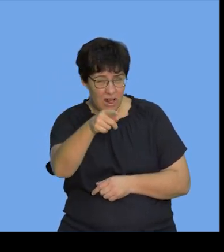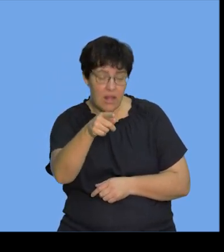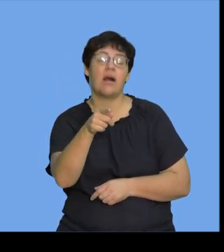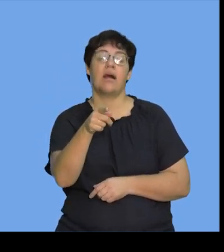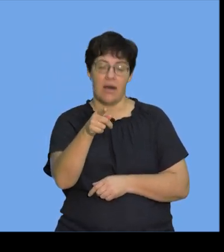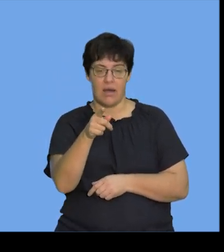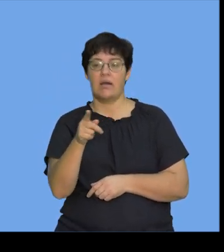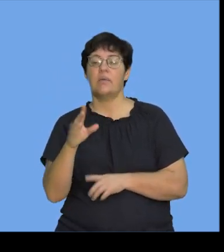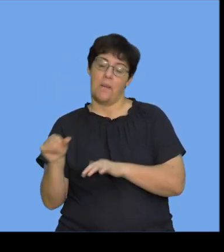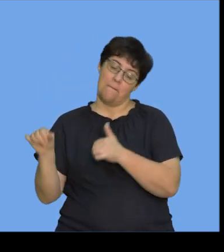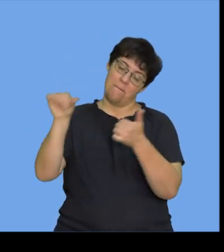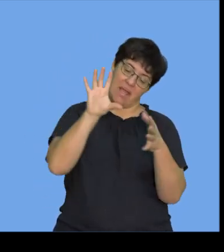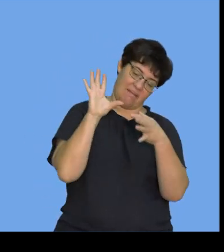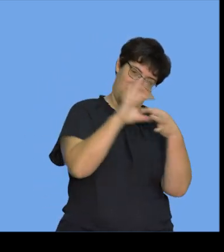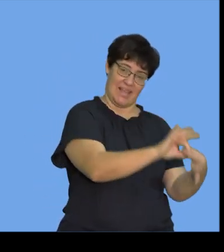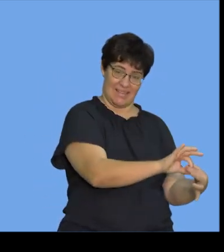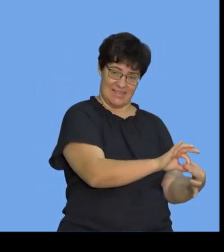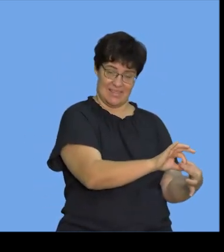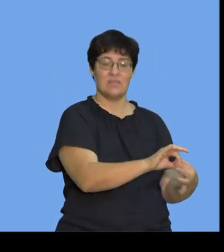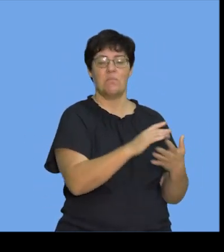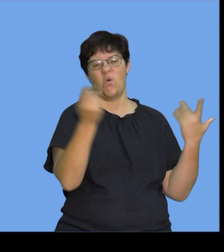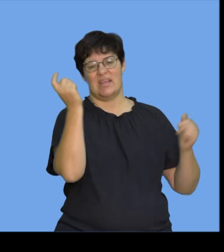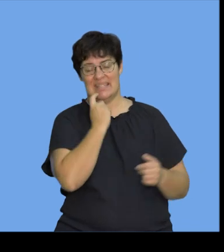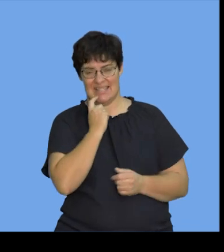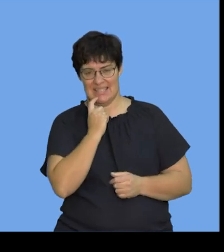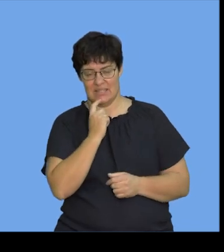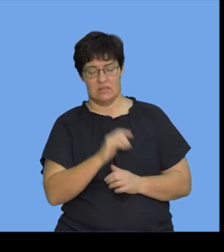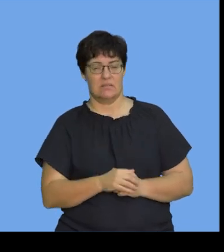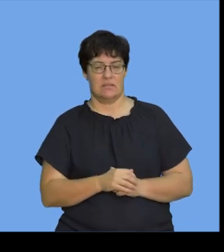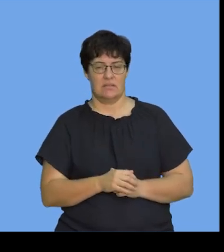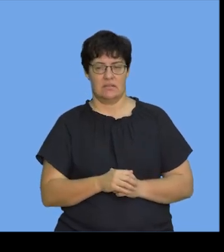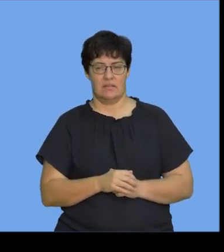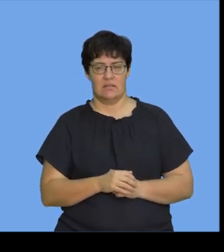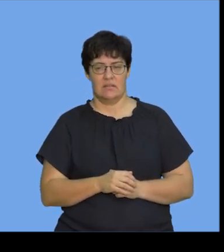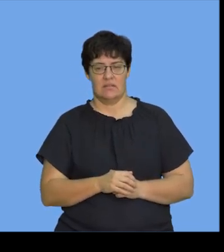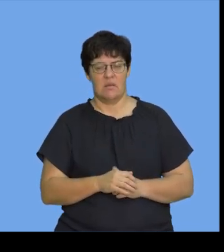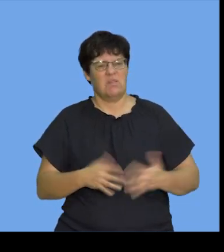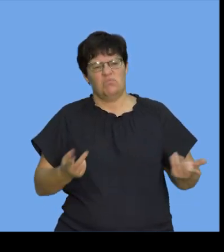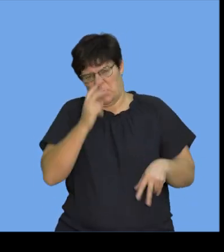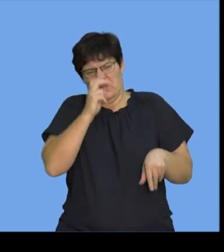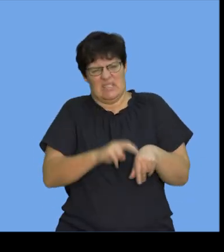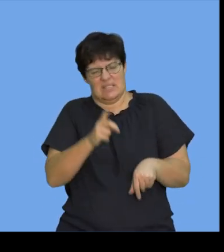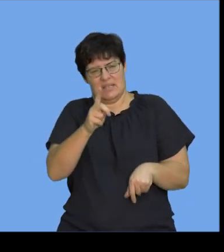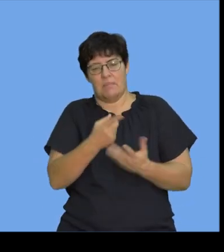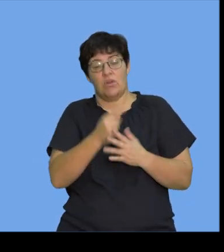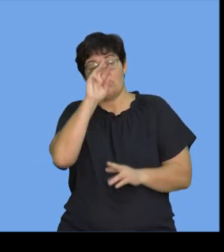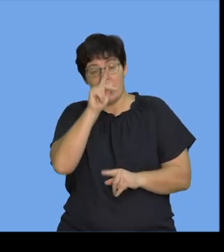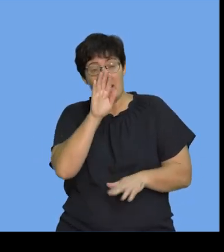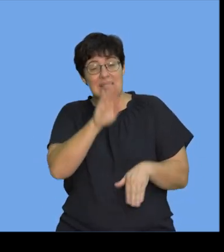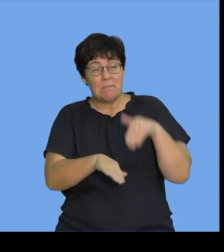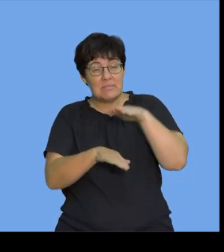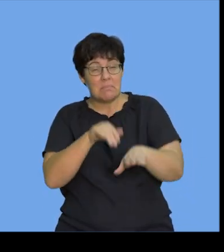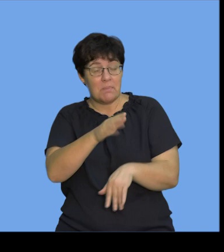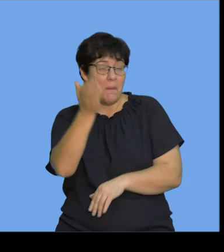link this back to that so that it becomes easier. But you don't necessarily need to do that. Remember my steps that I gave you,